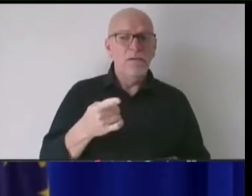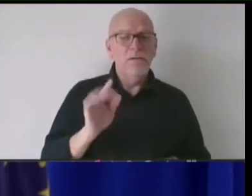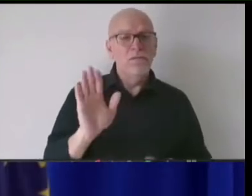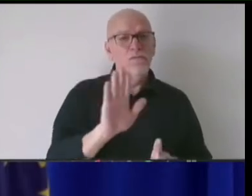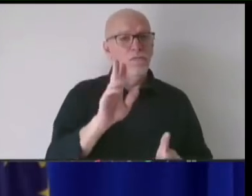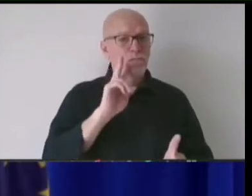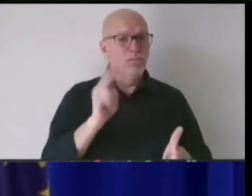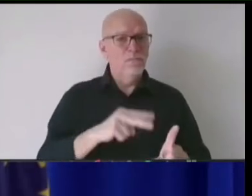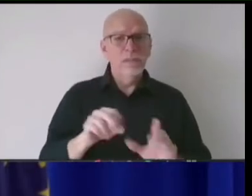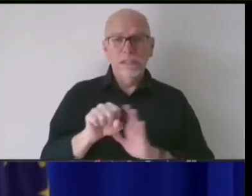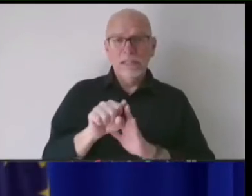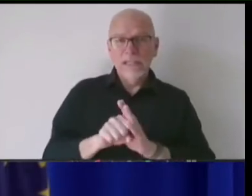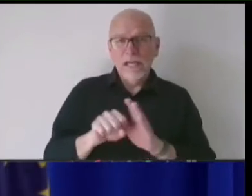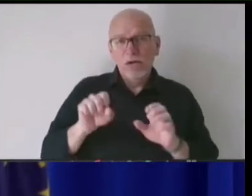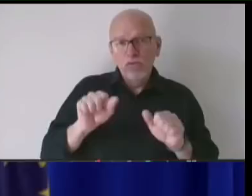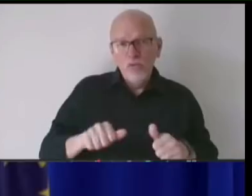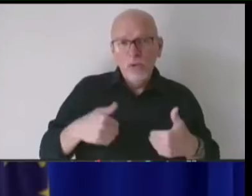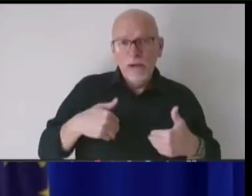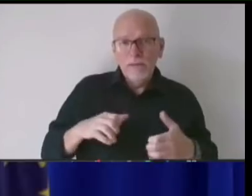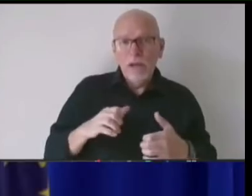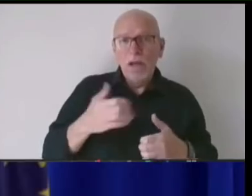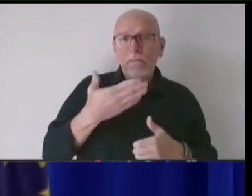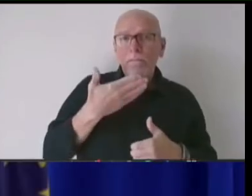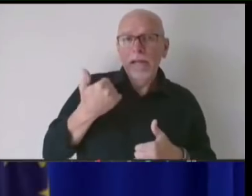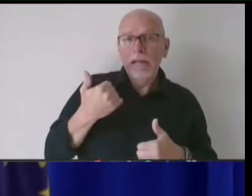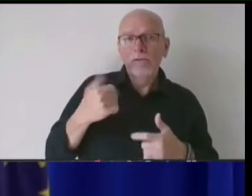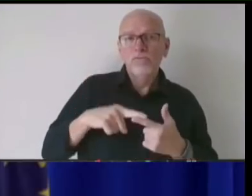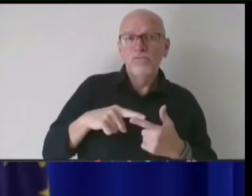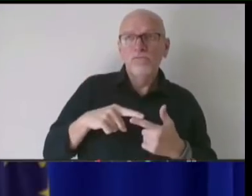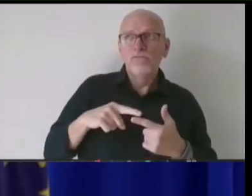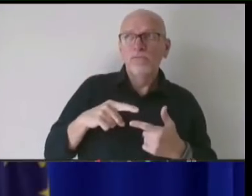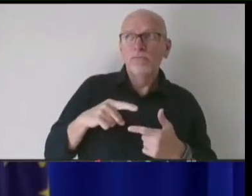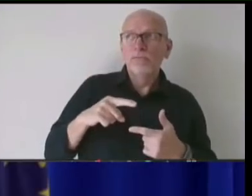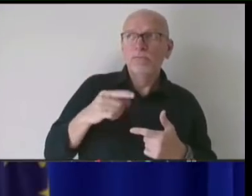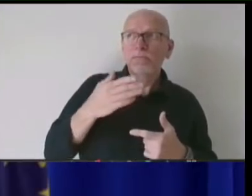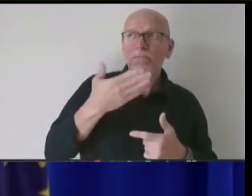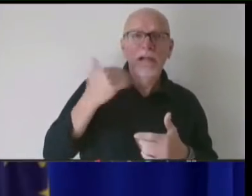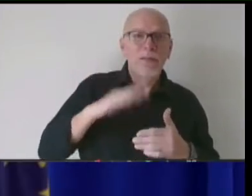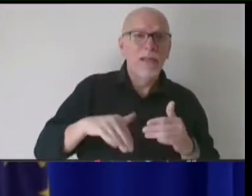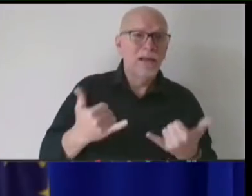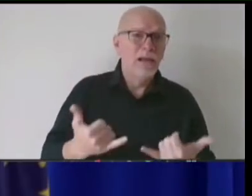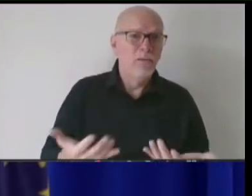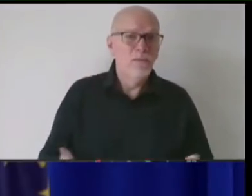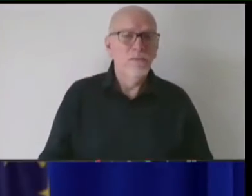state could have done more to put us in a better position than where we are right now?